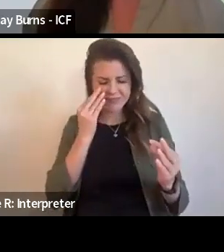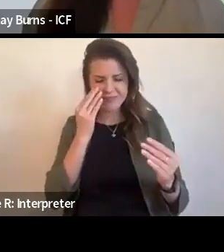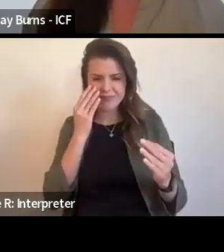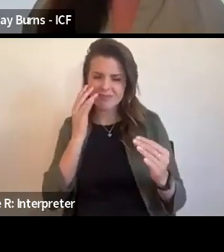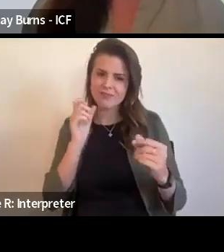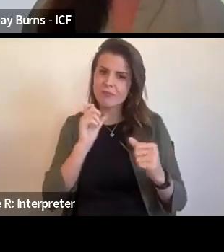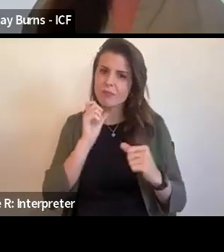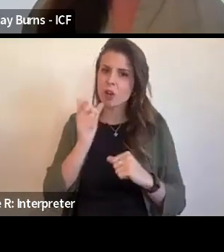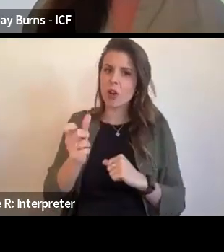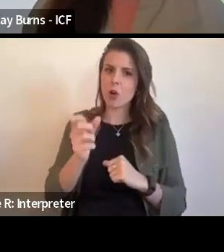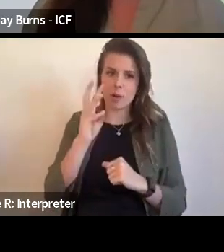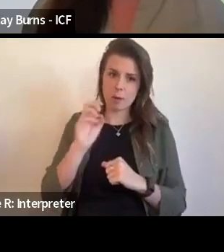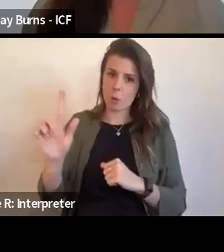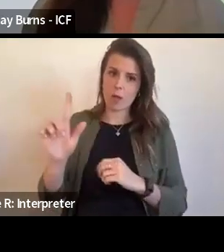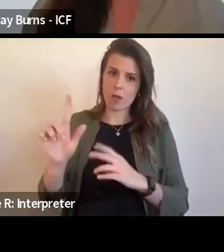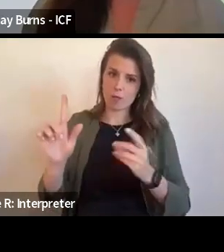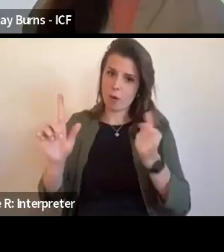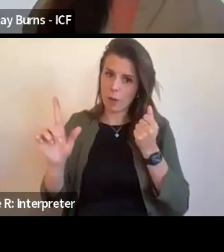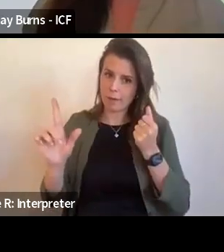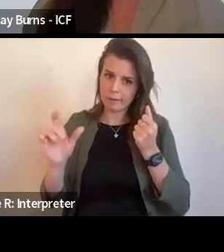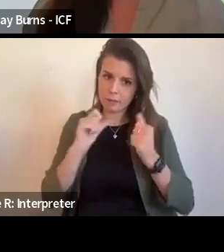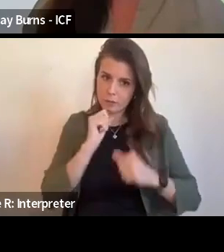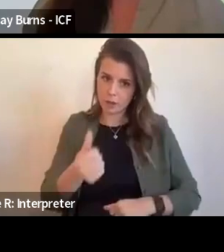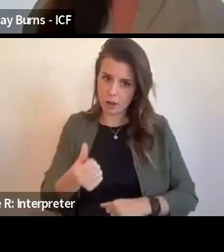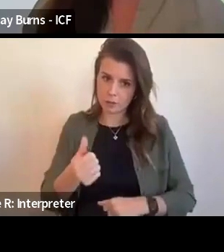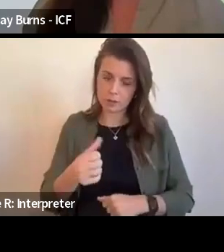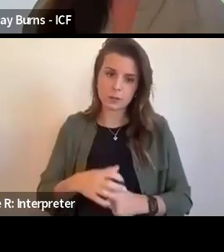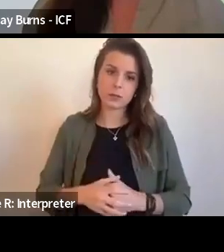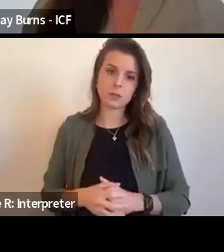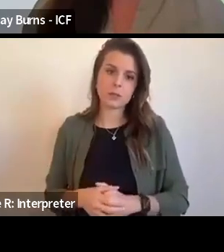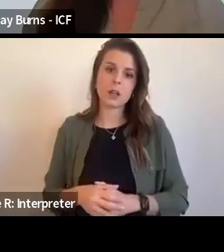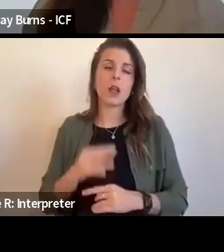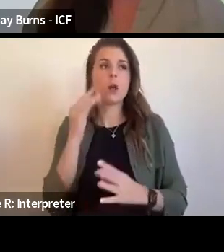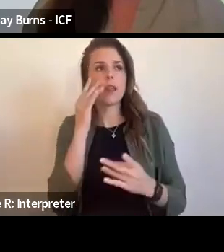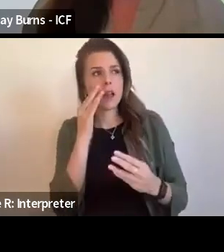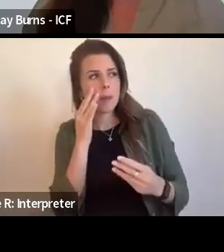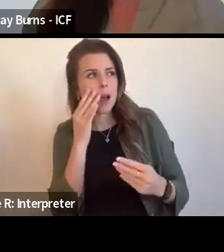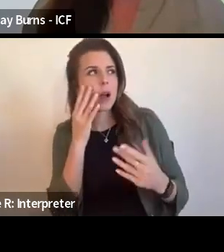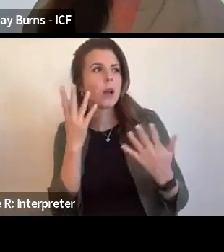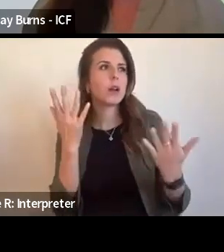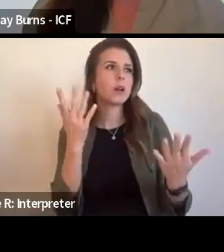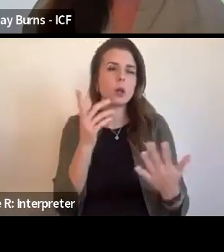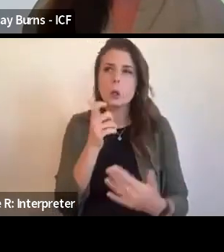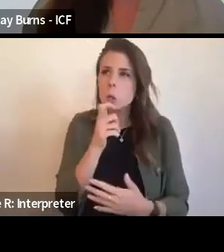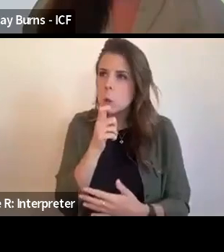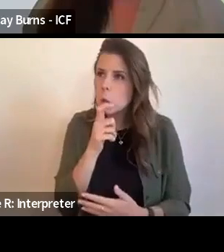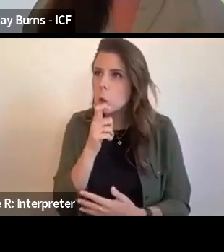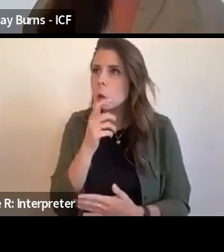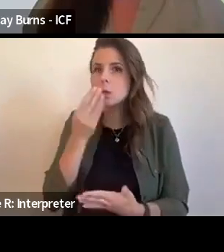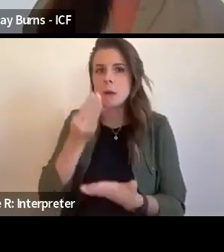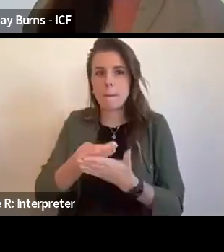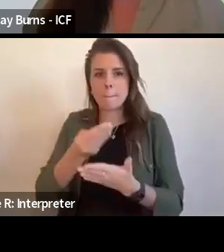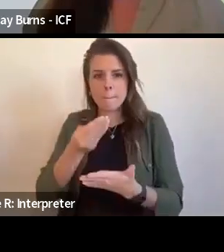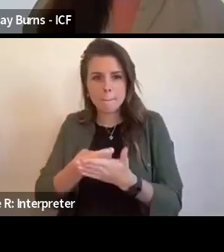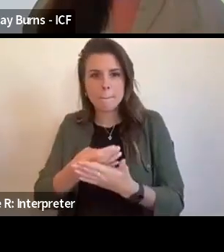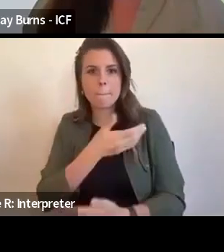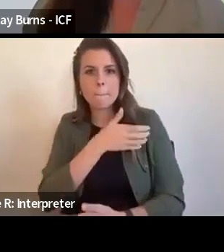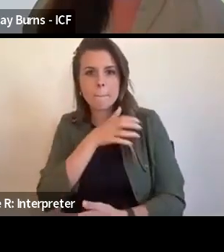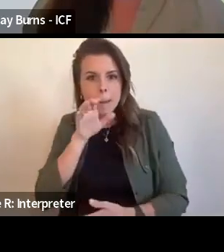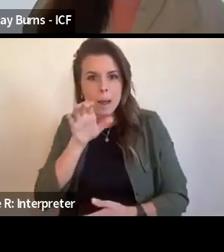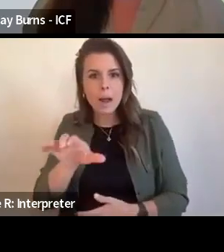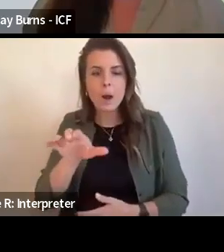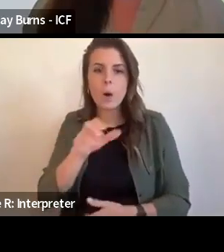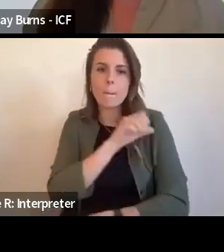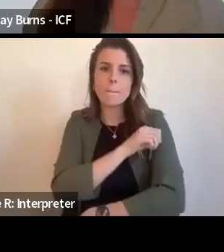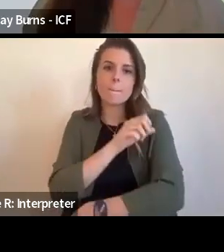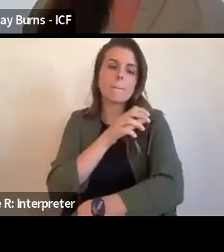not going to make a will right away. They're going to go think about who their beneficiaries might be, how they would want to pass